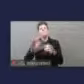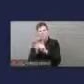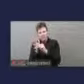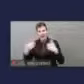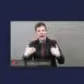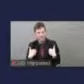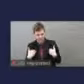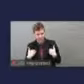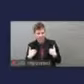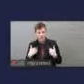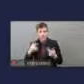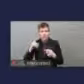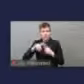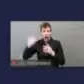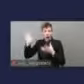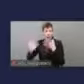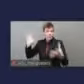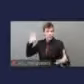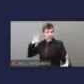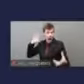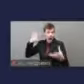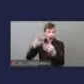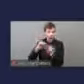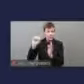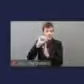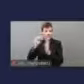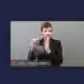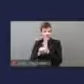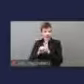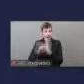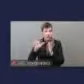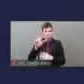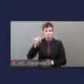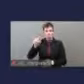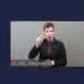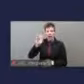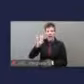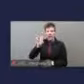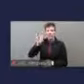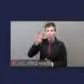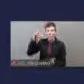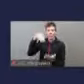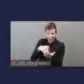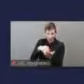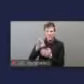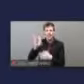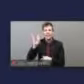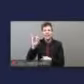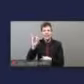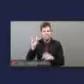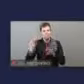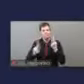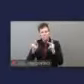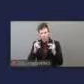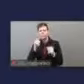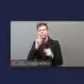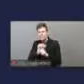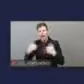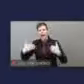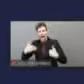184,080 cases statewide. You can see that the number of New Mexicans we're losing still